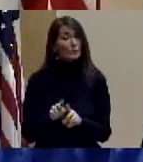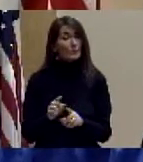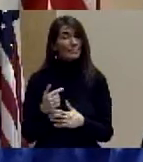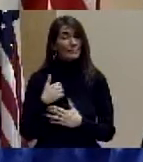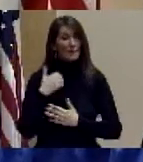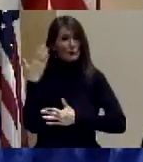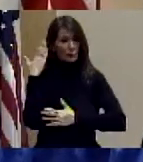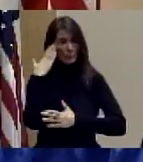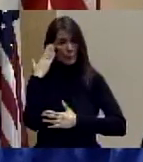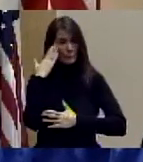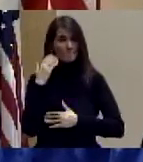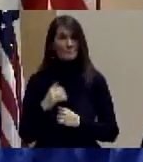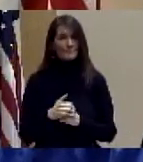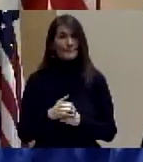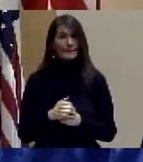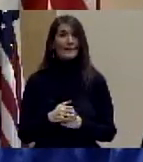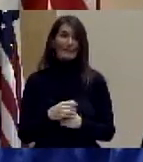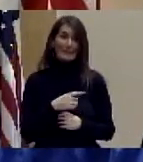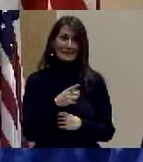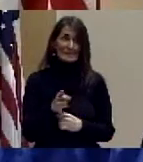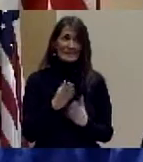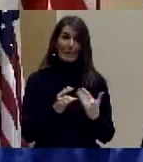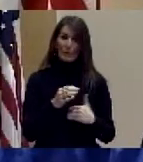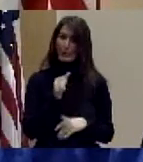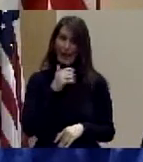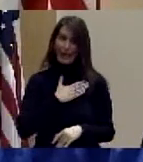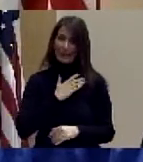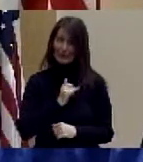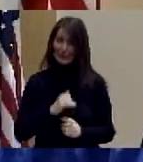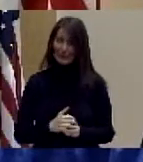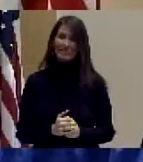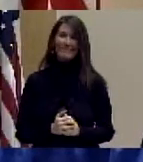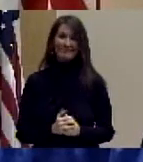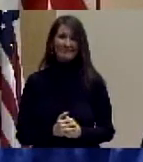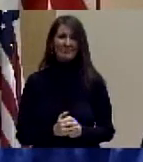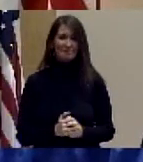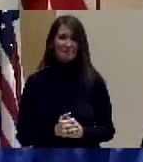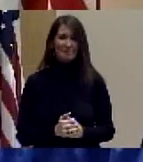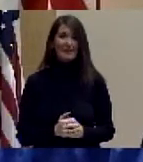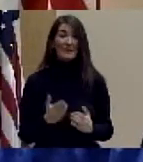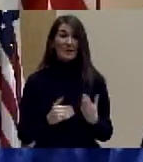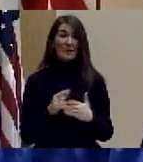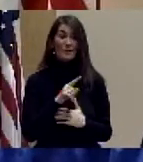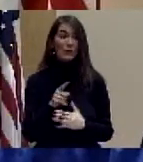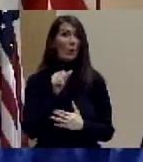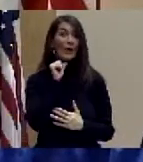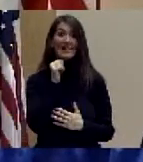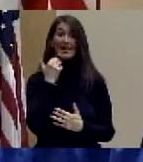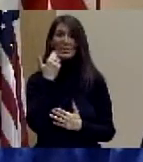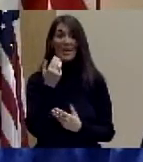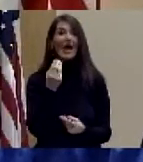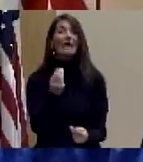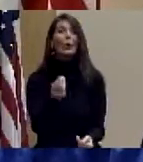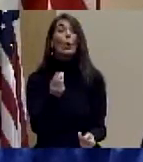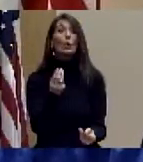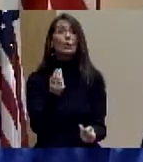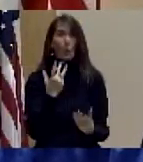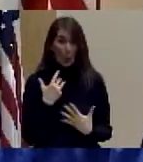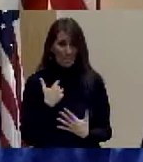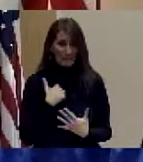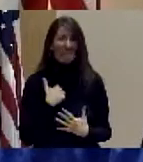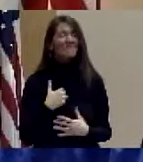know neither were a number of you. And in many cases, some of you weren't shy about letting me know, and that's